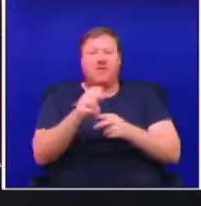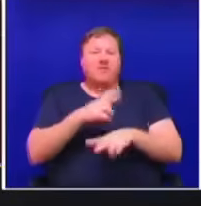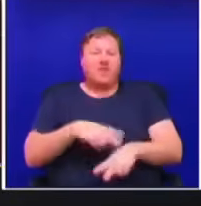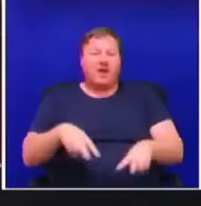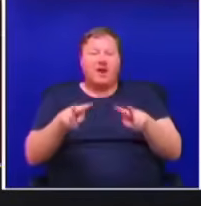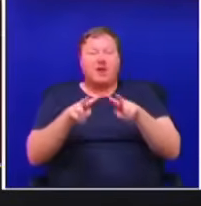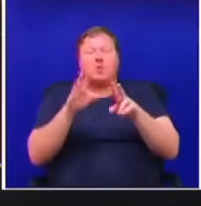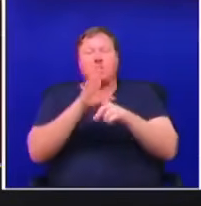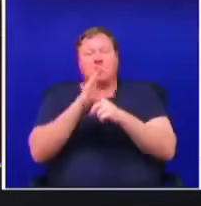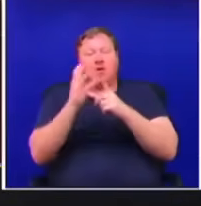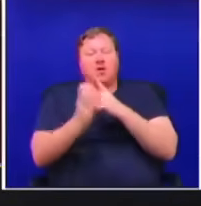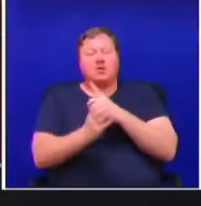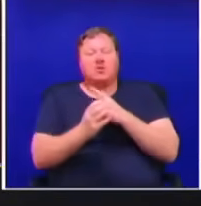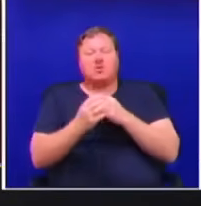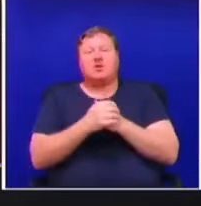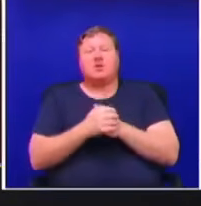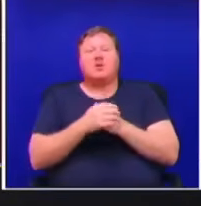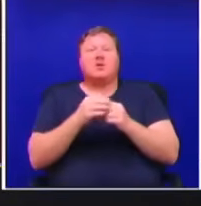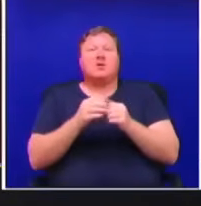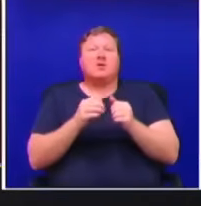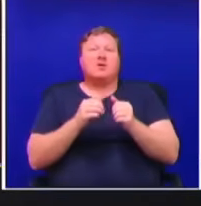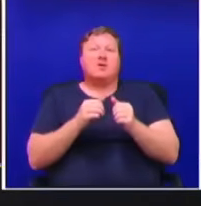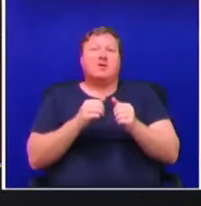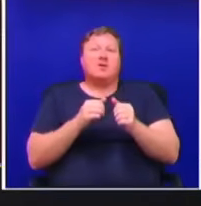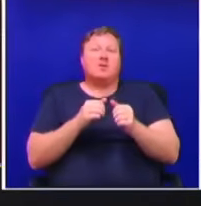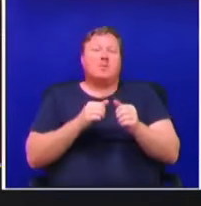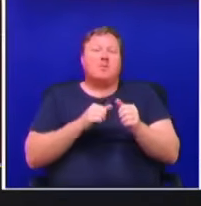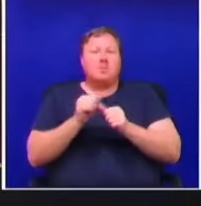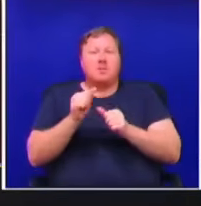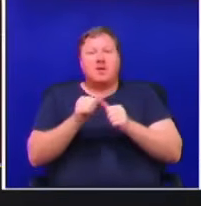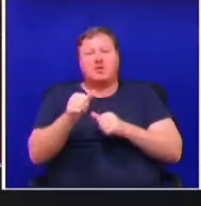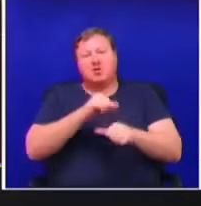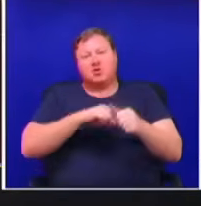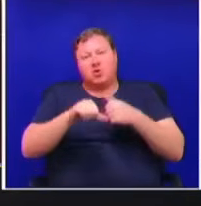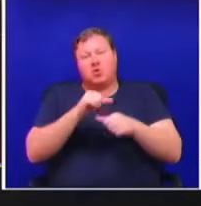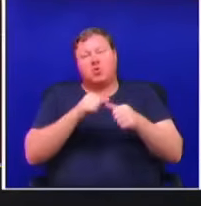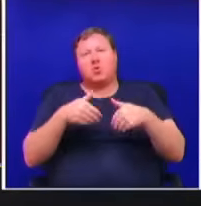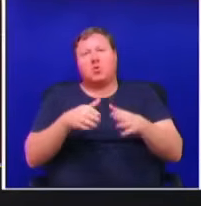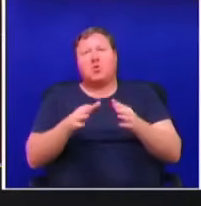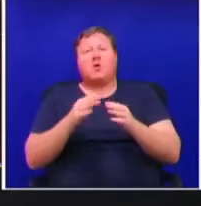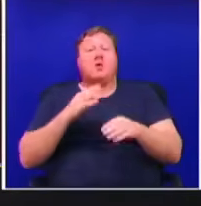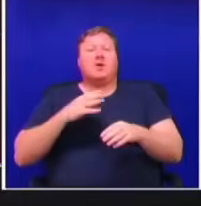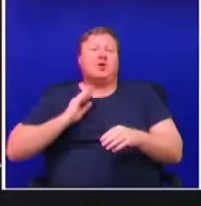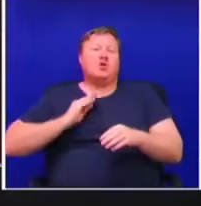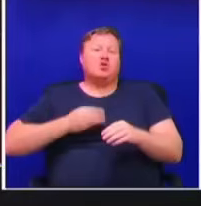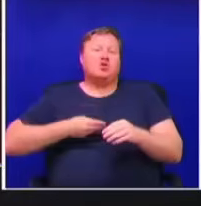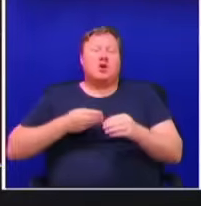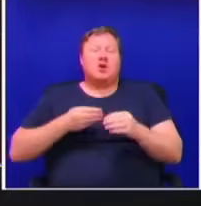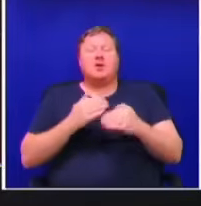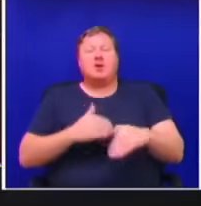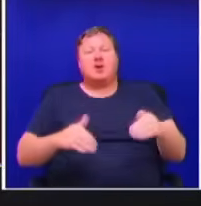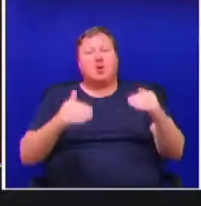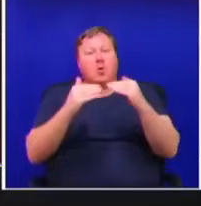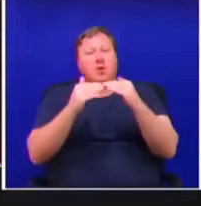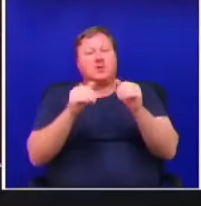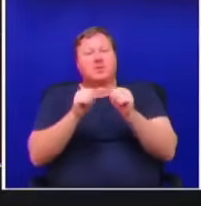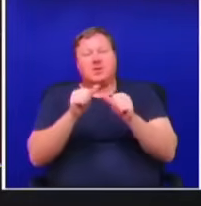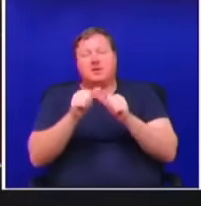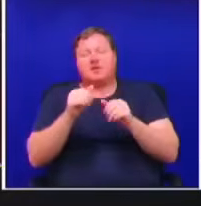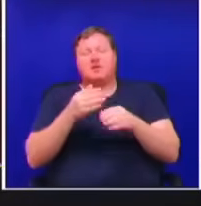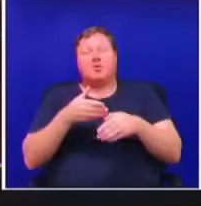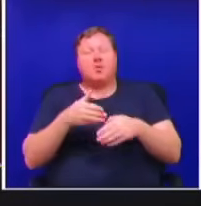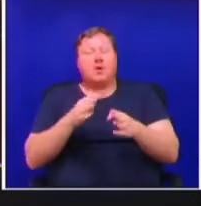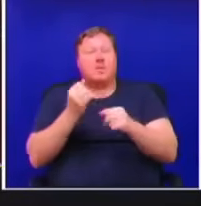culture, and strengthening our social fabric, advancing gender equality and ending gender-based violence and